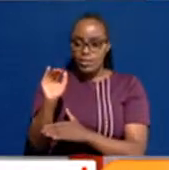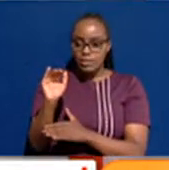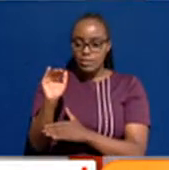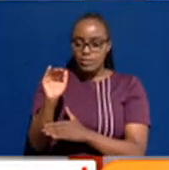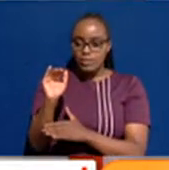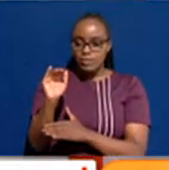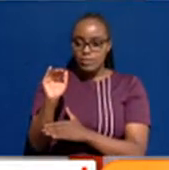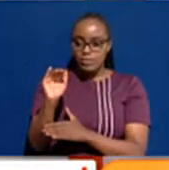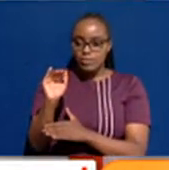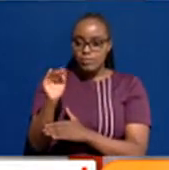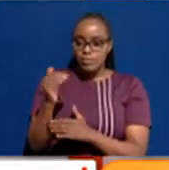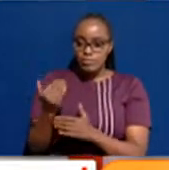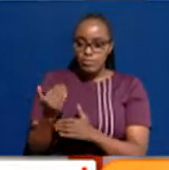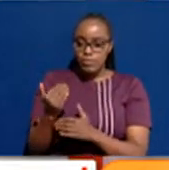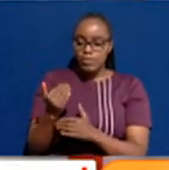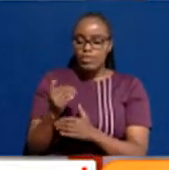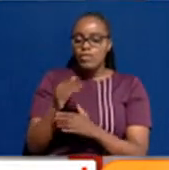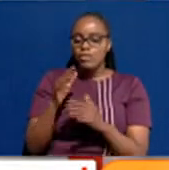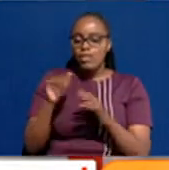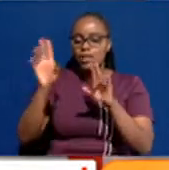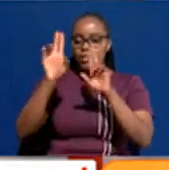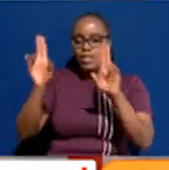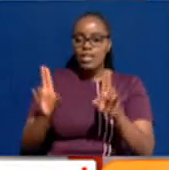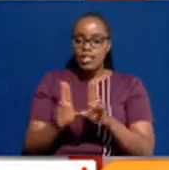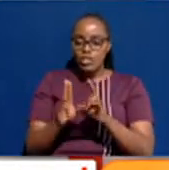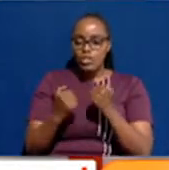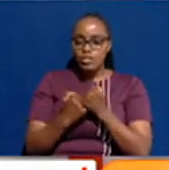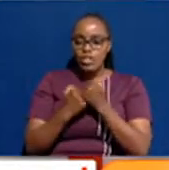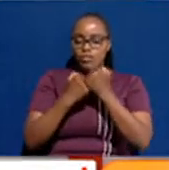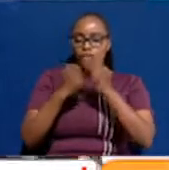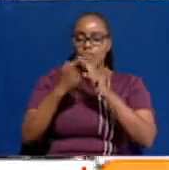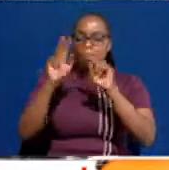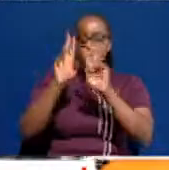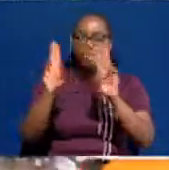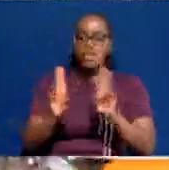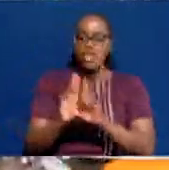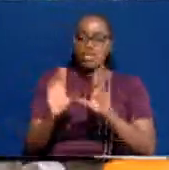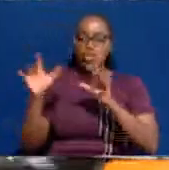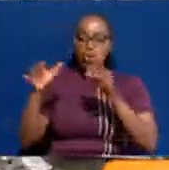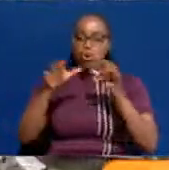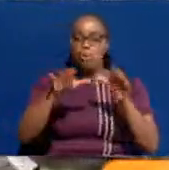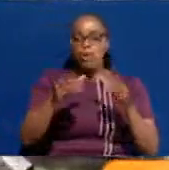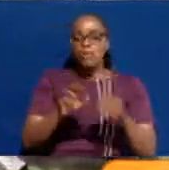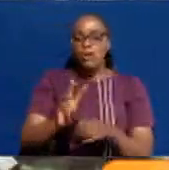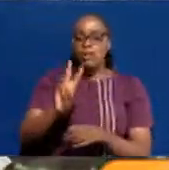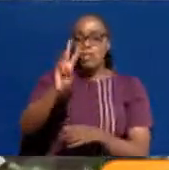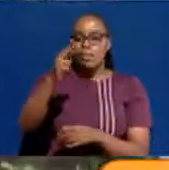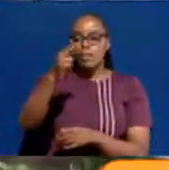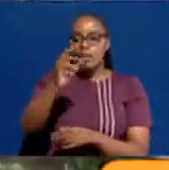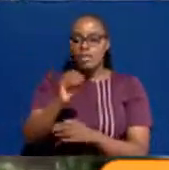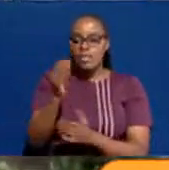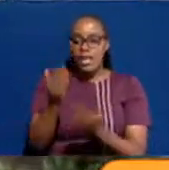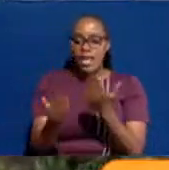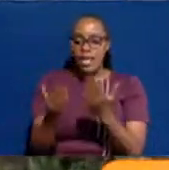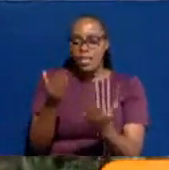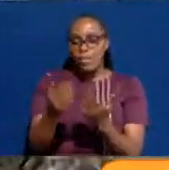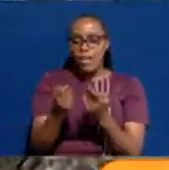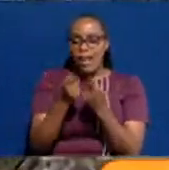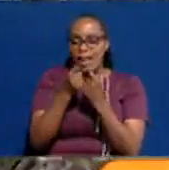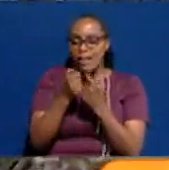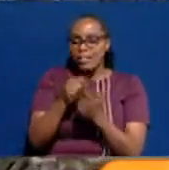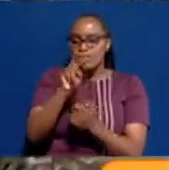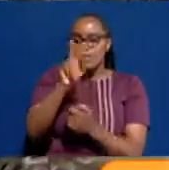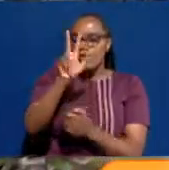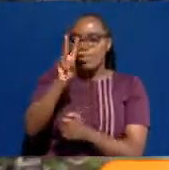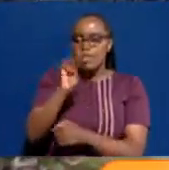We requested focused international assistance from the international community. With the World Health Organization estimating that at least